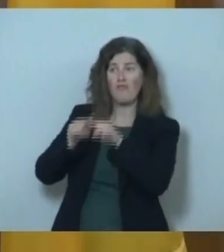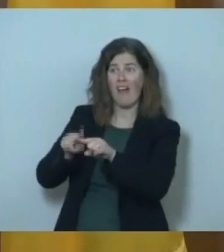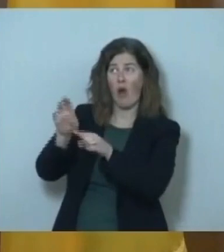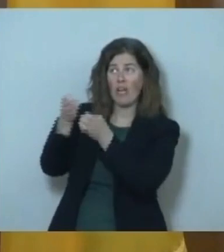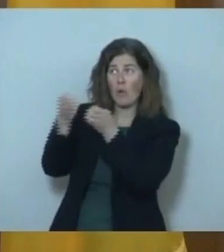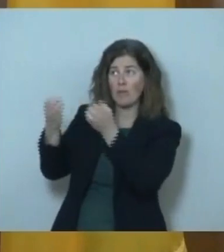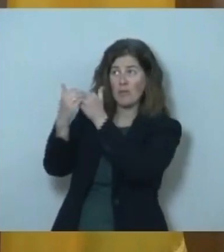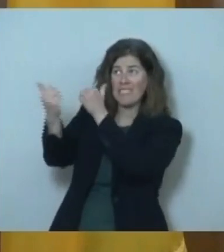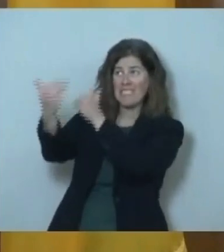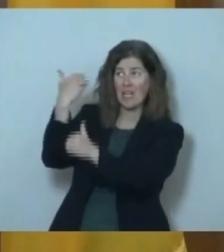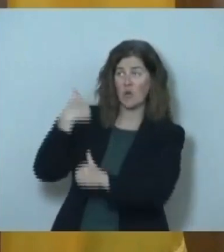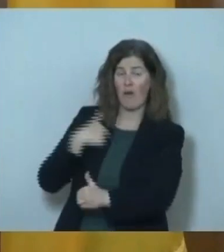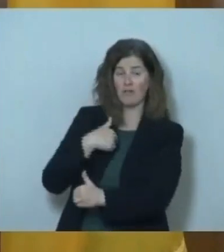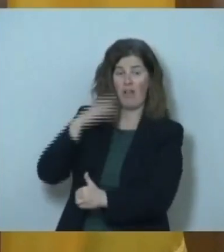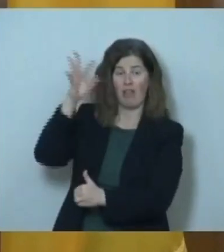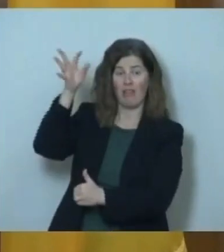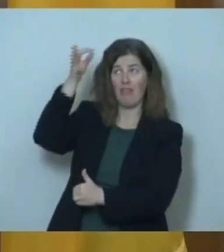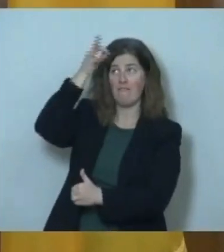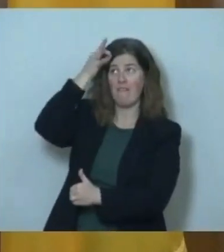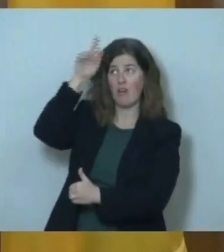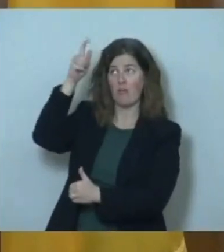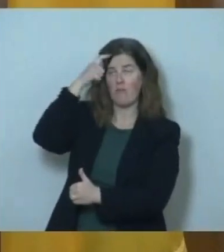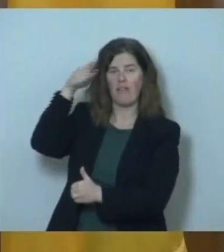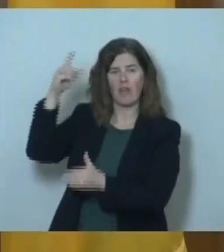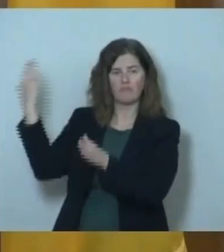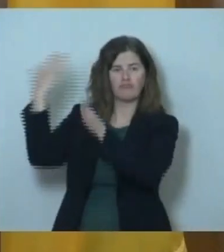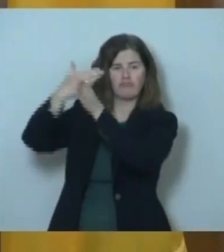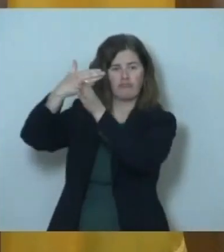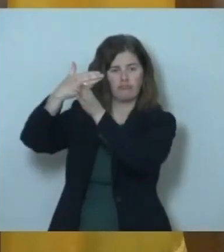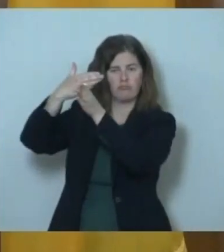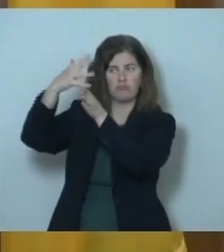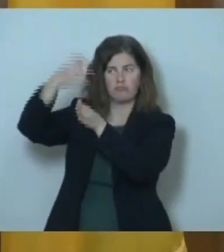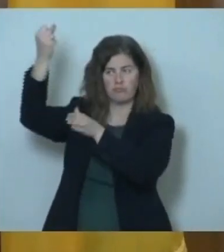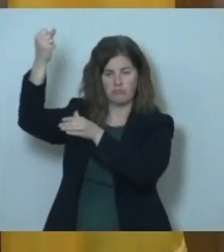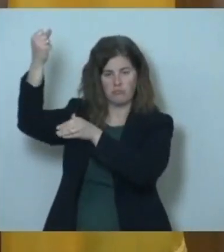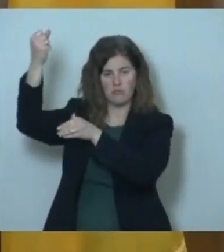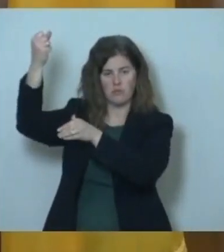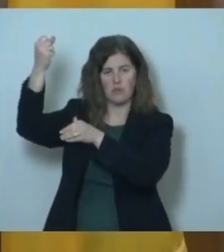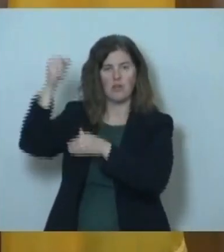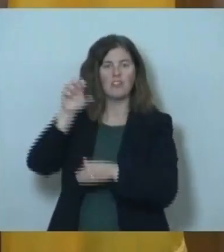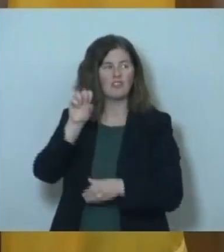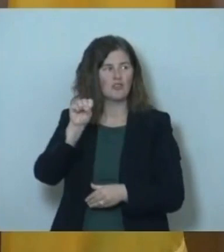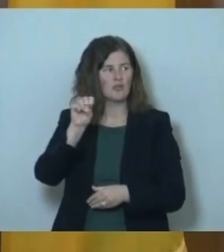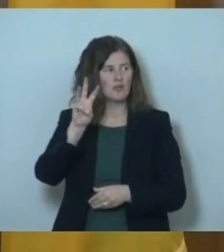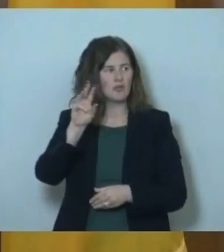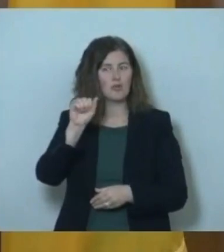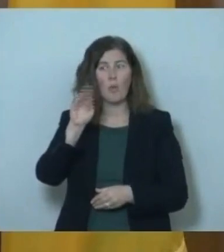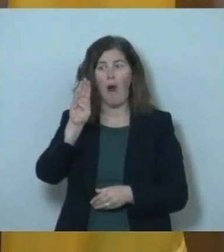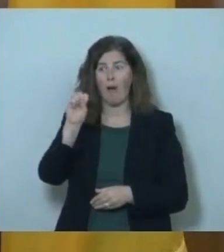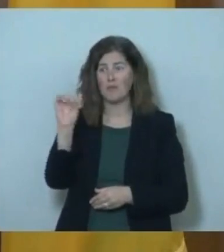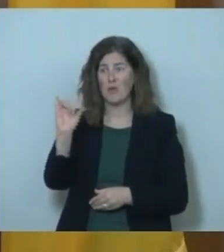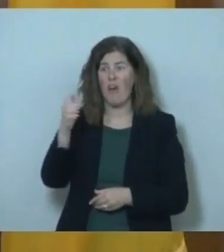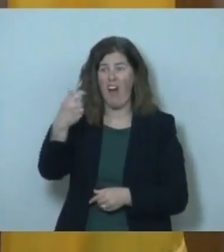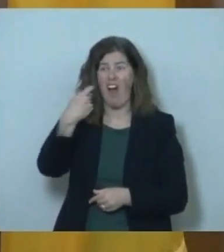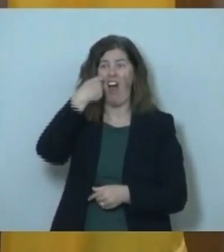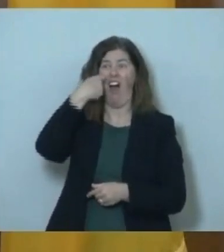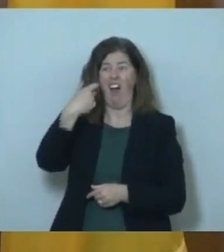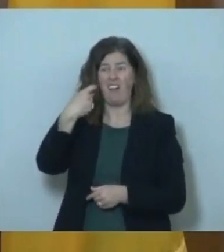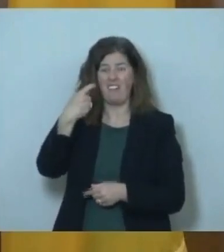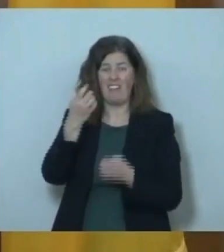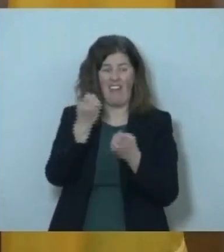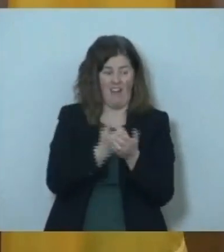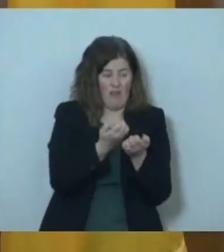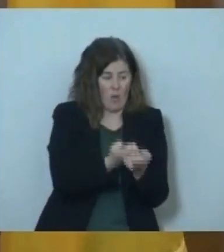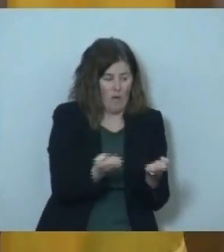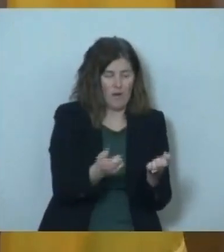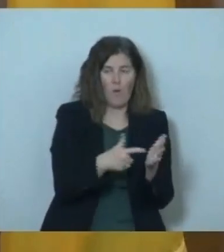chain that the federal government keeps interrupting, including now swabs, that each instrument